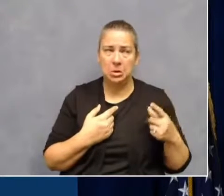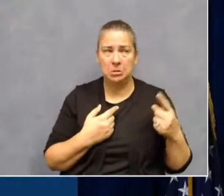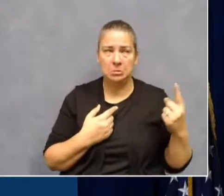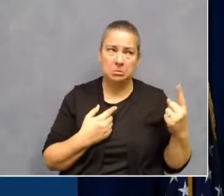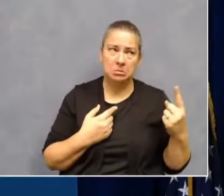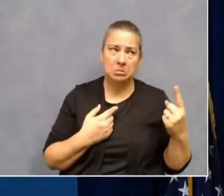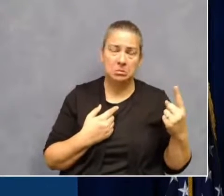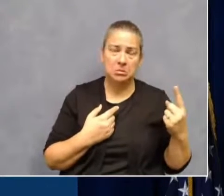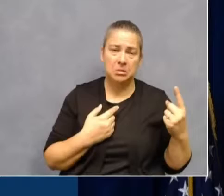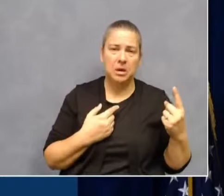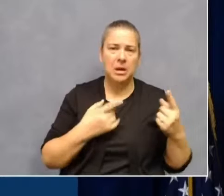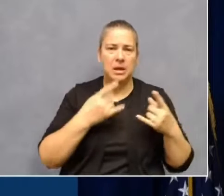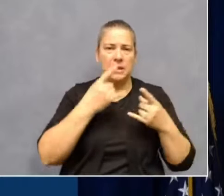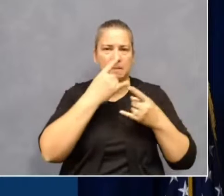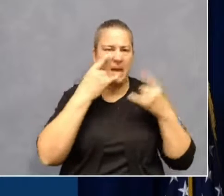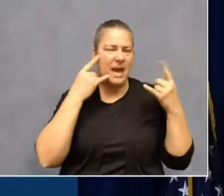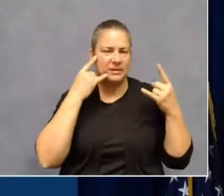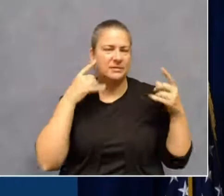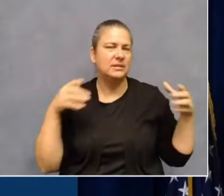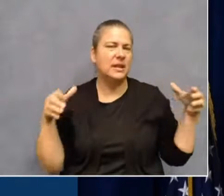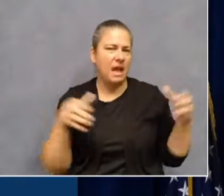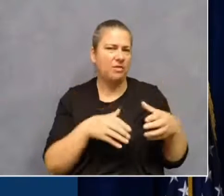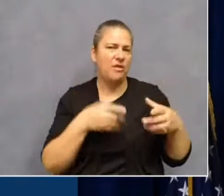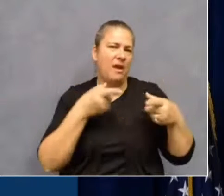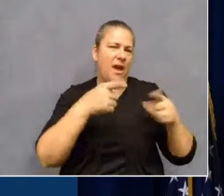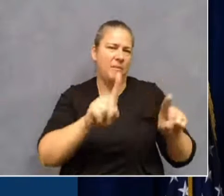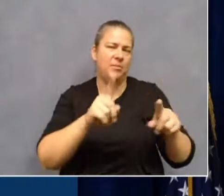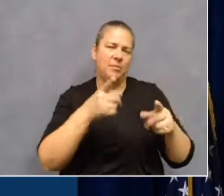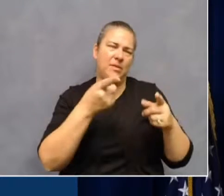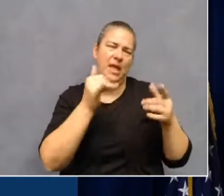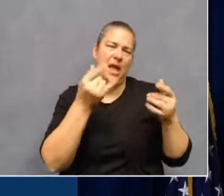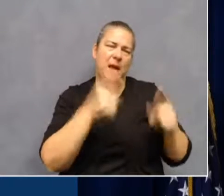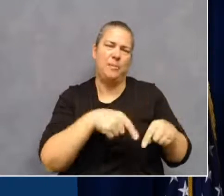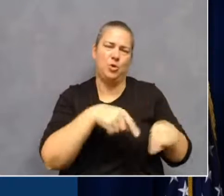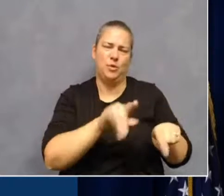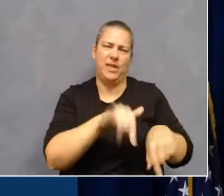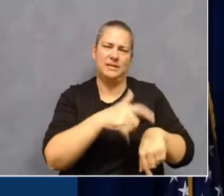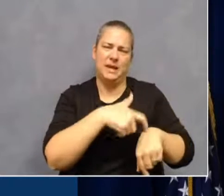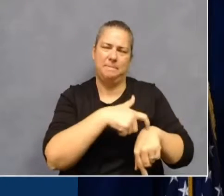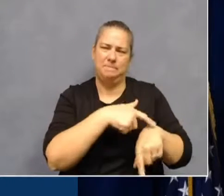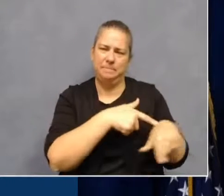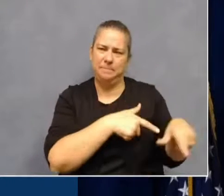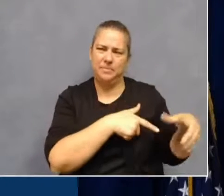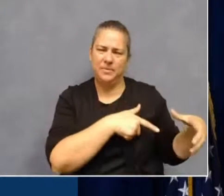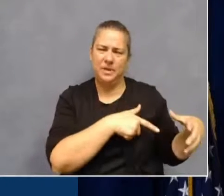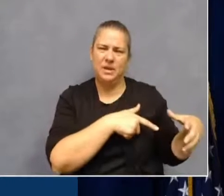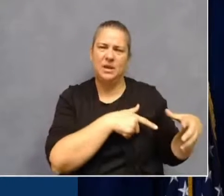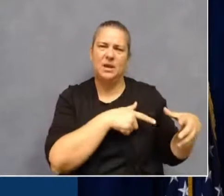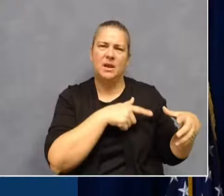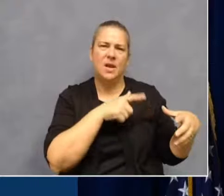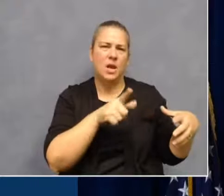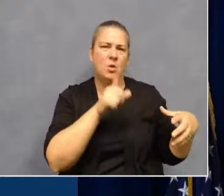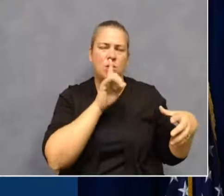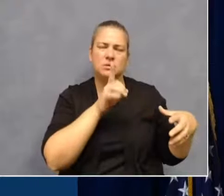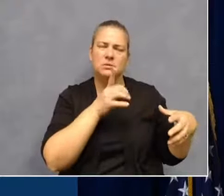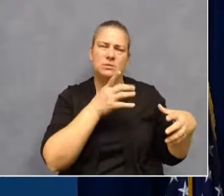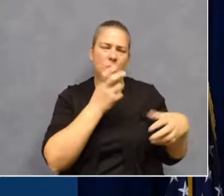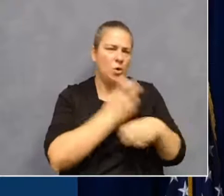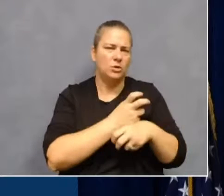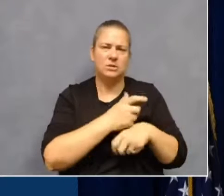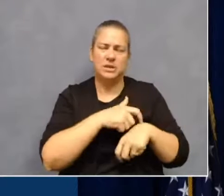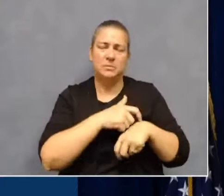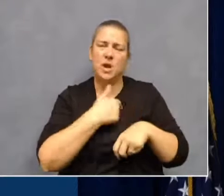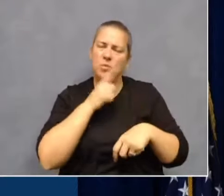mass gathering that occurred during a time when it was the bleakest. And I really appreciate everybody